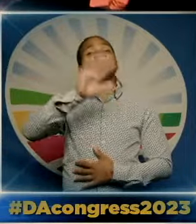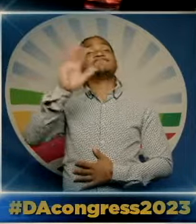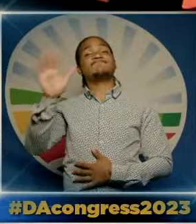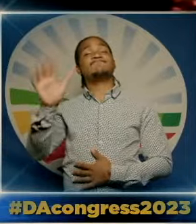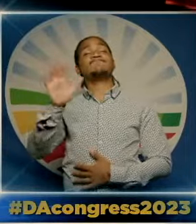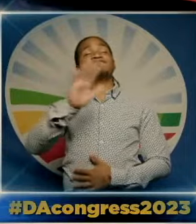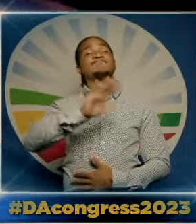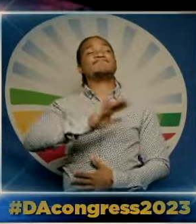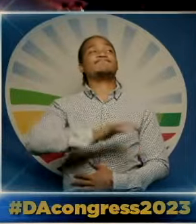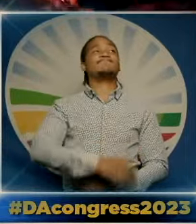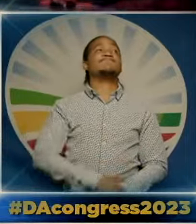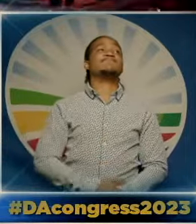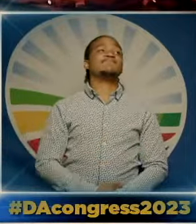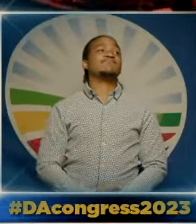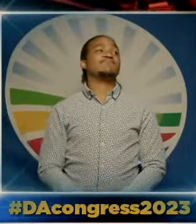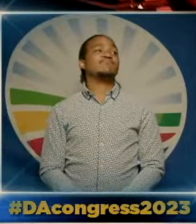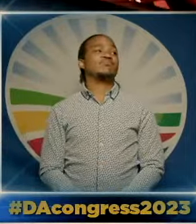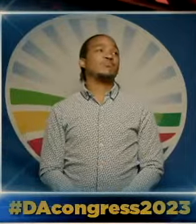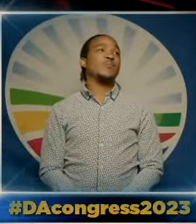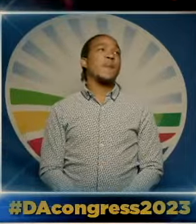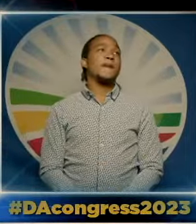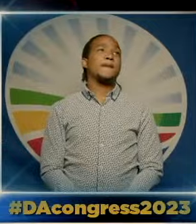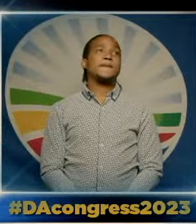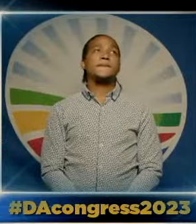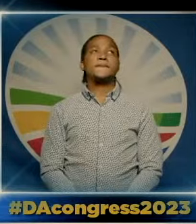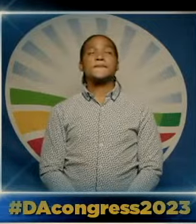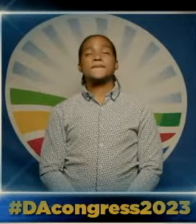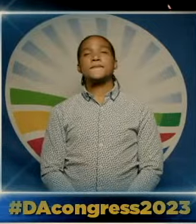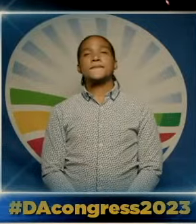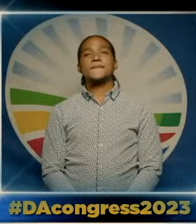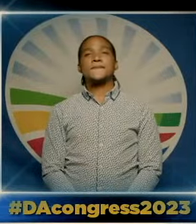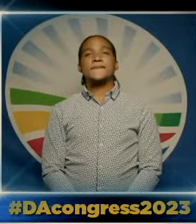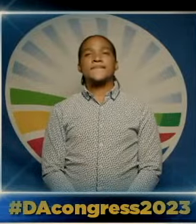like breathing air to me. It's what